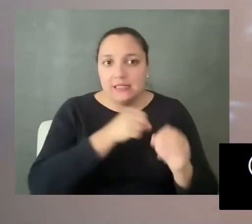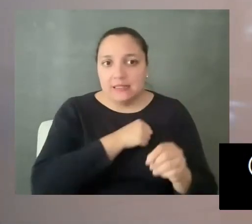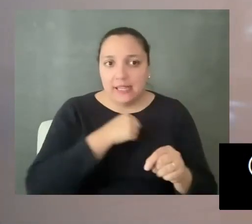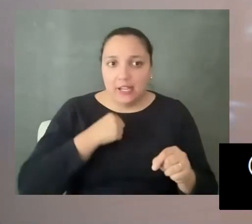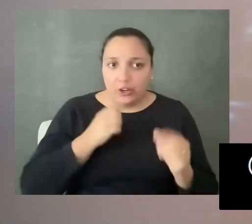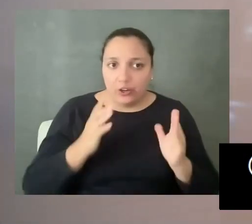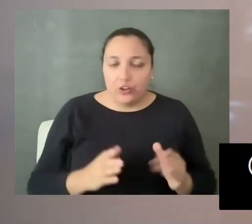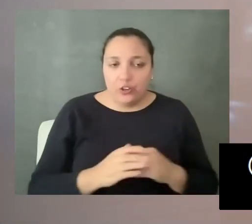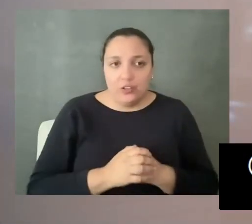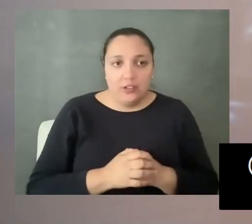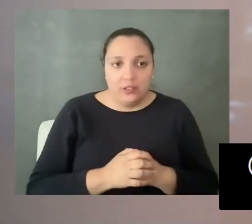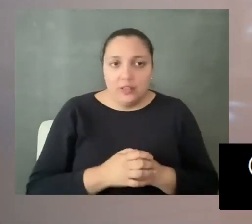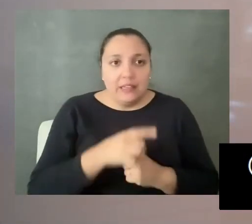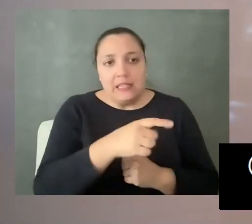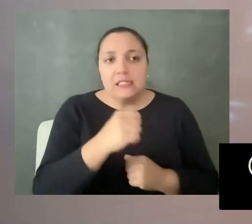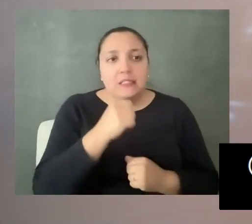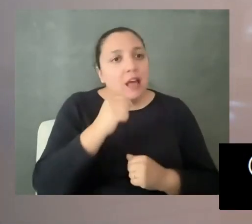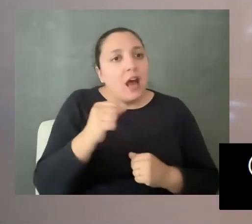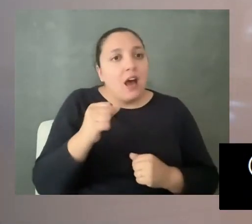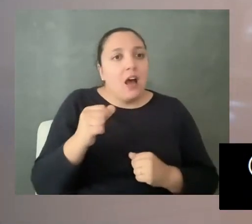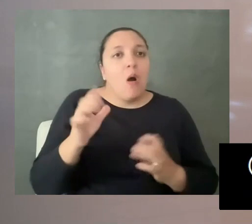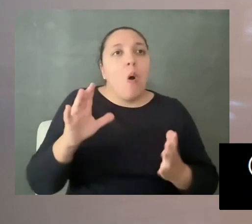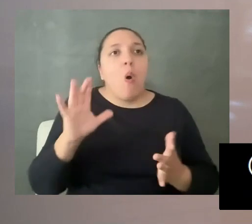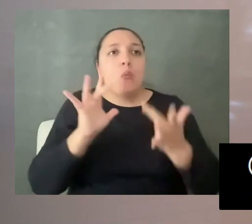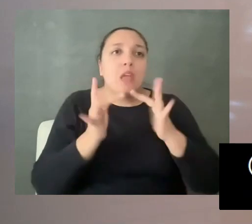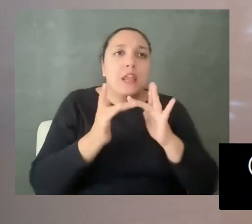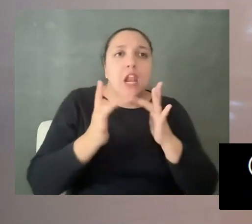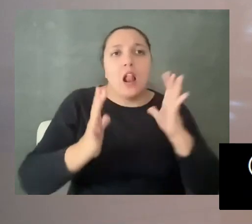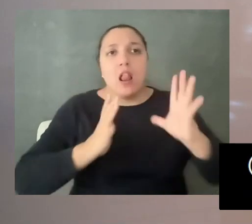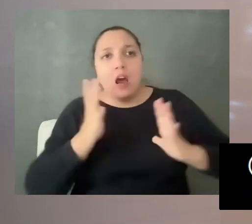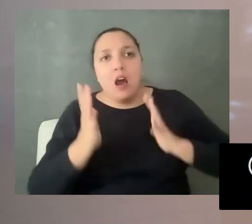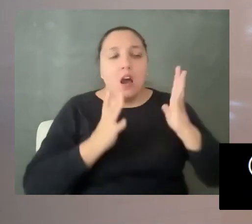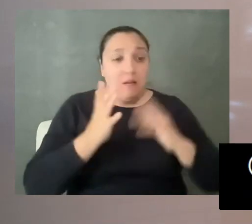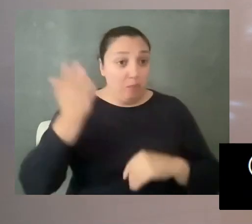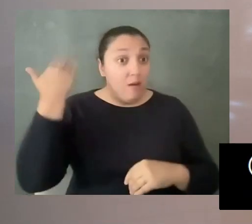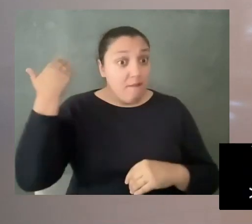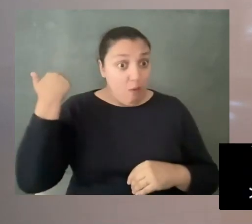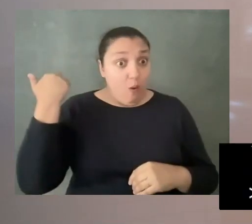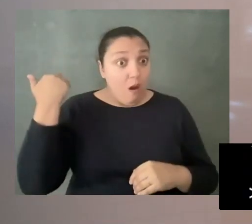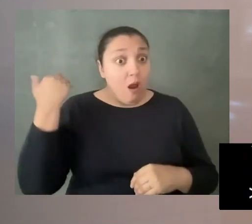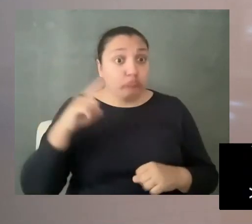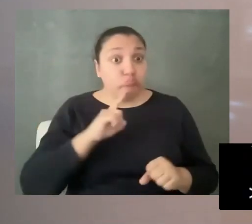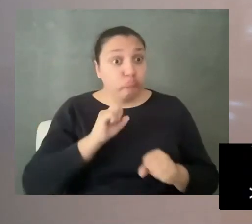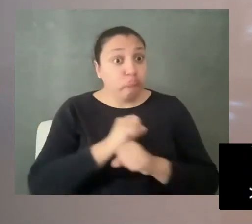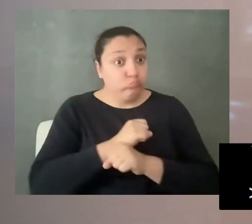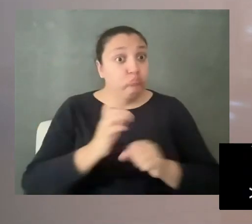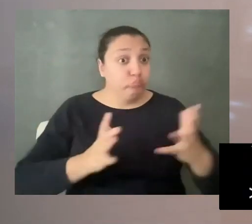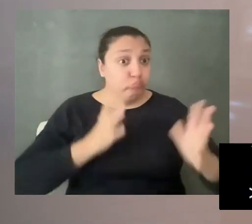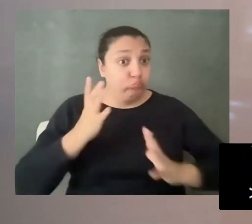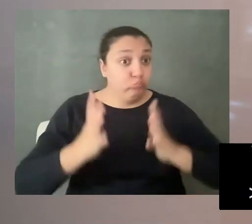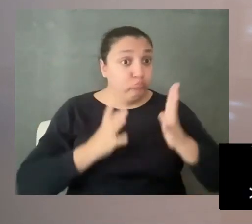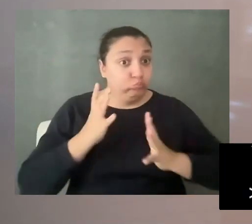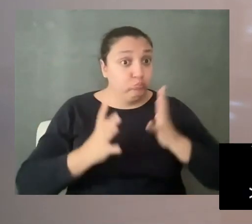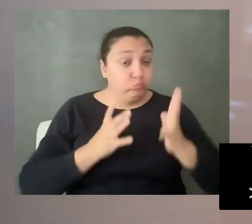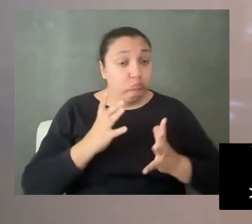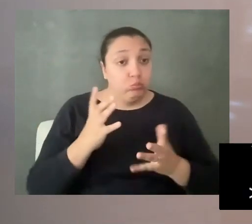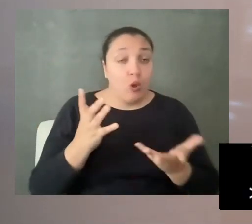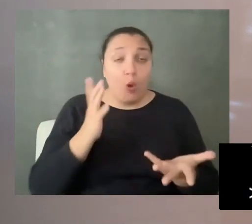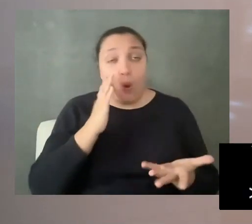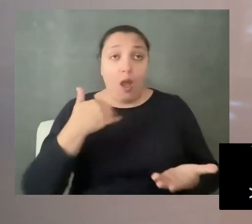no longer a luxury, which a long time internet was. And now we, as a state and as a